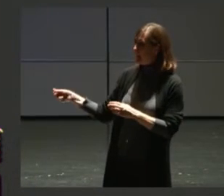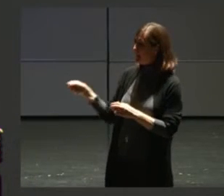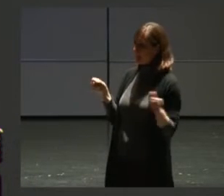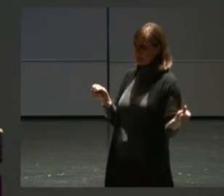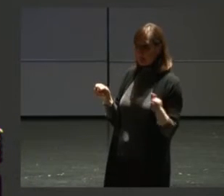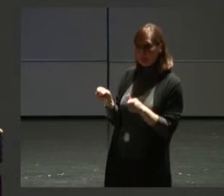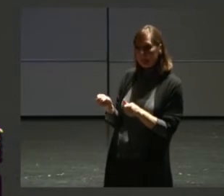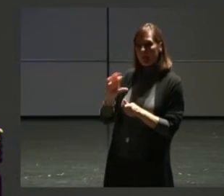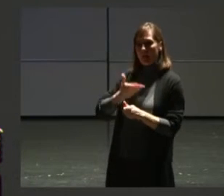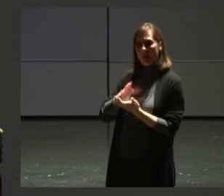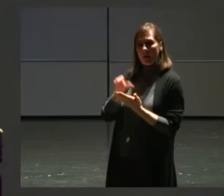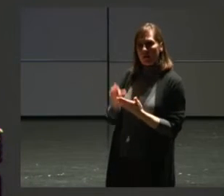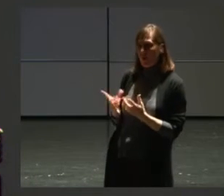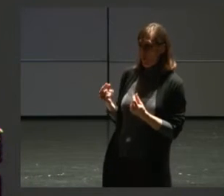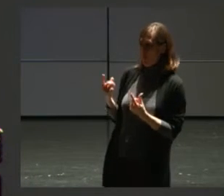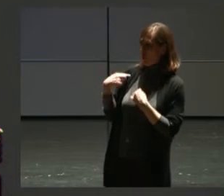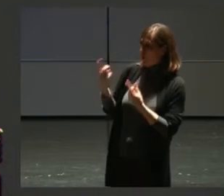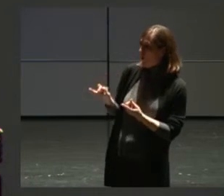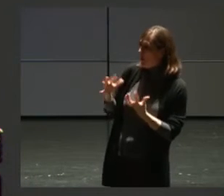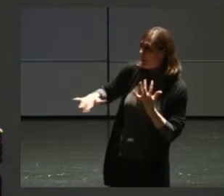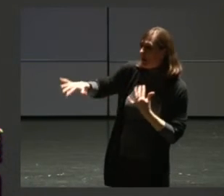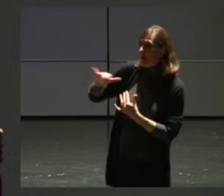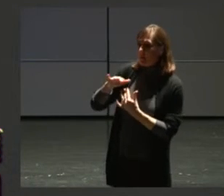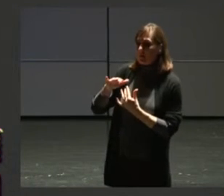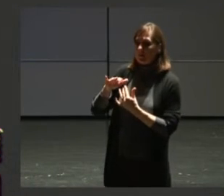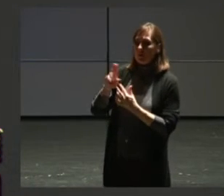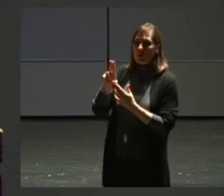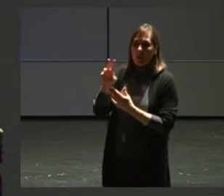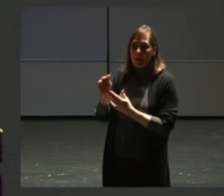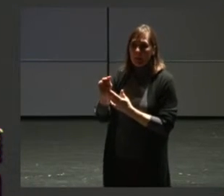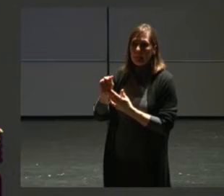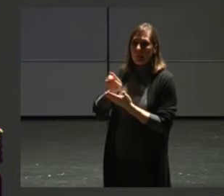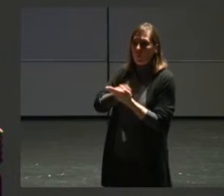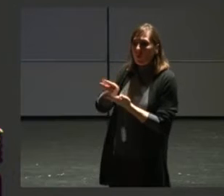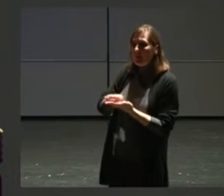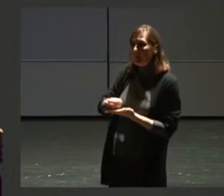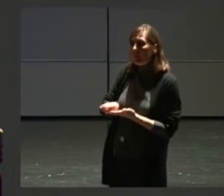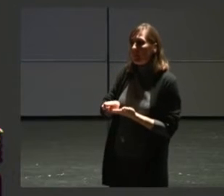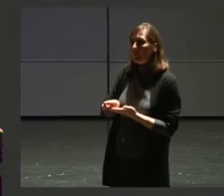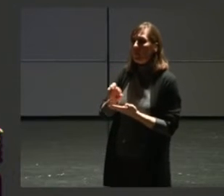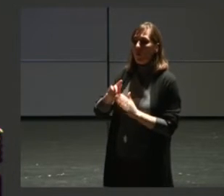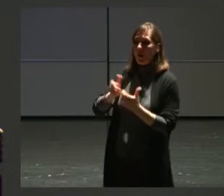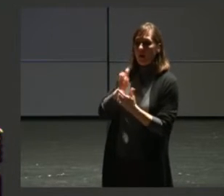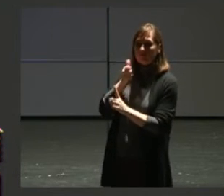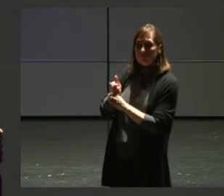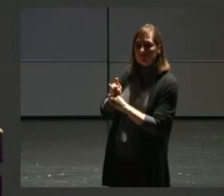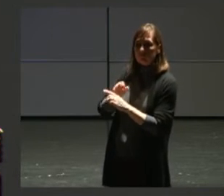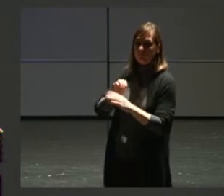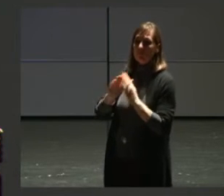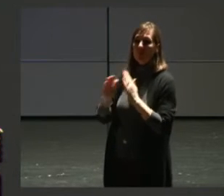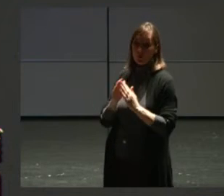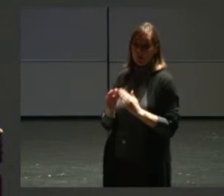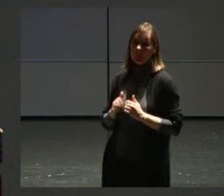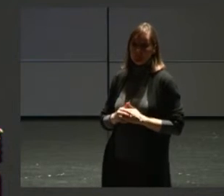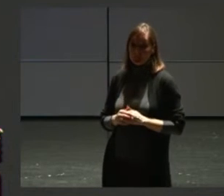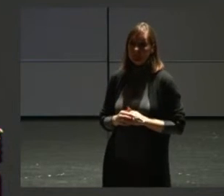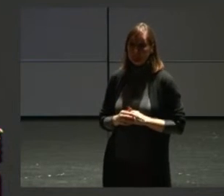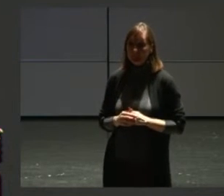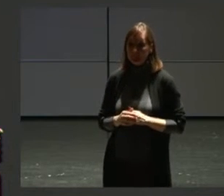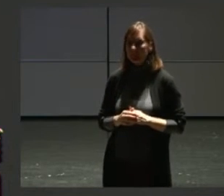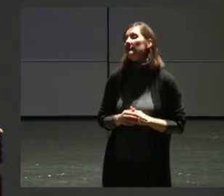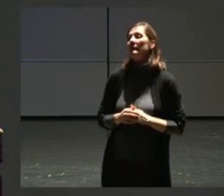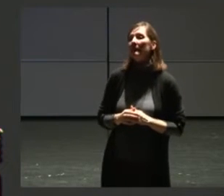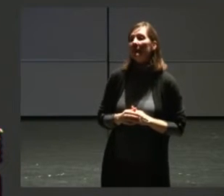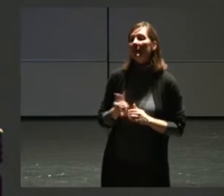showcase what our students are doing and the role of UWM's research and impact in the community. Let me share with you a few